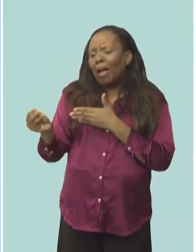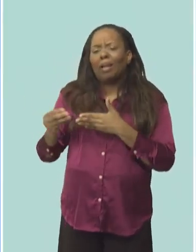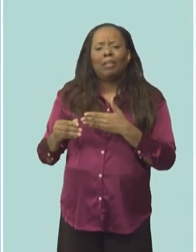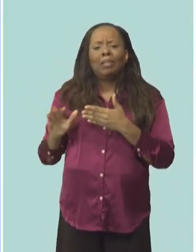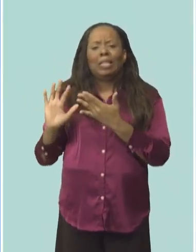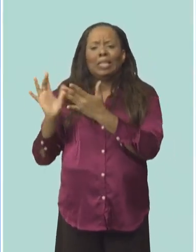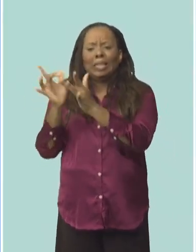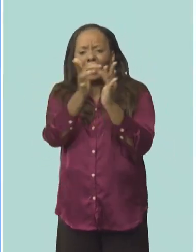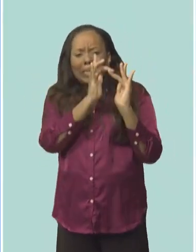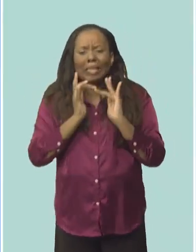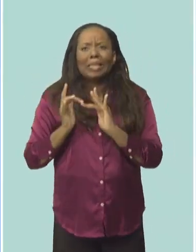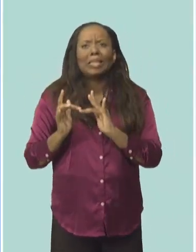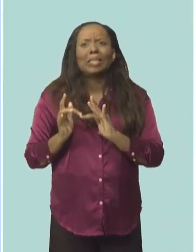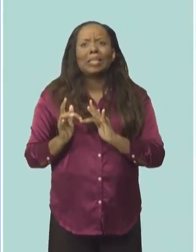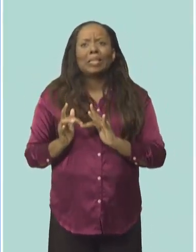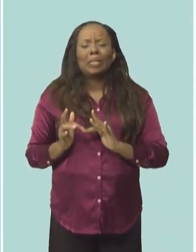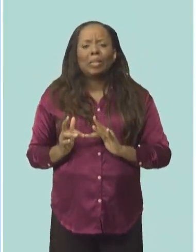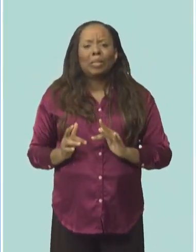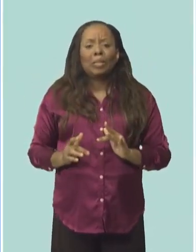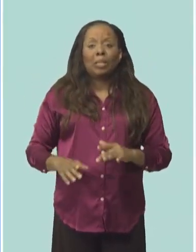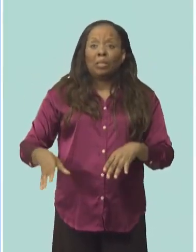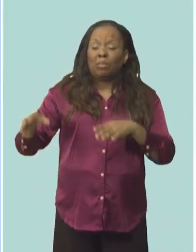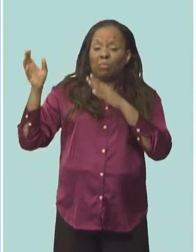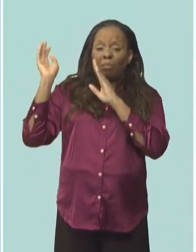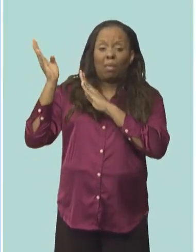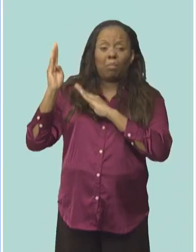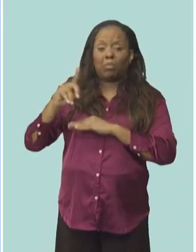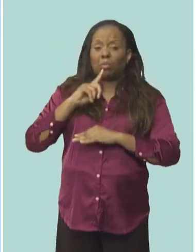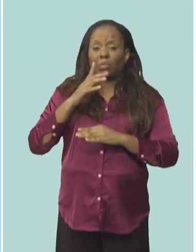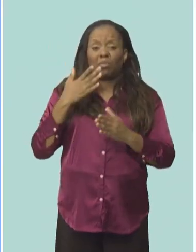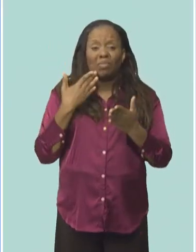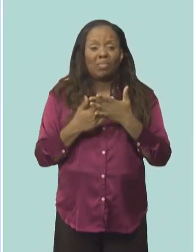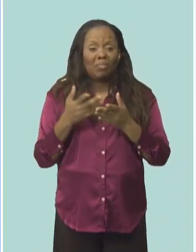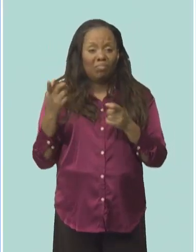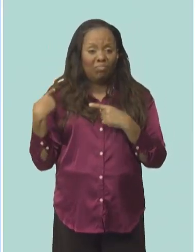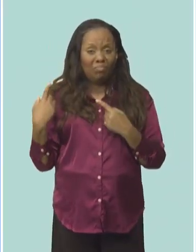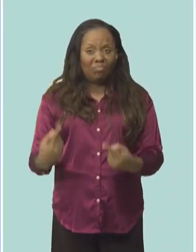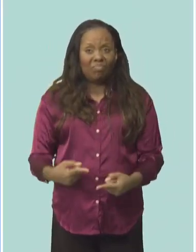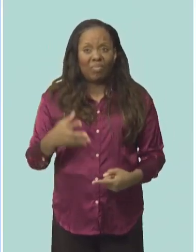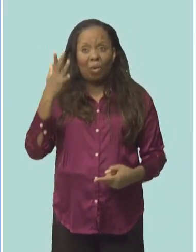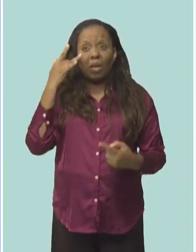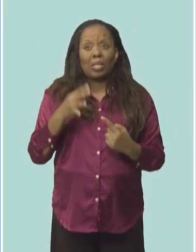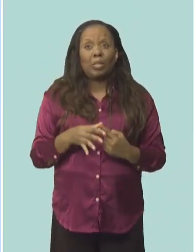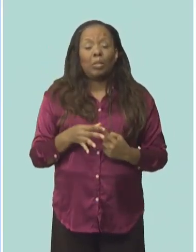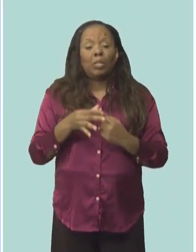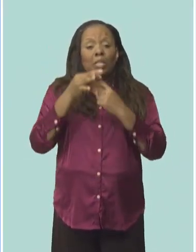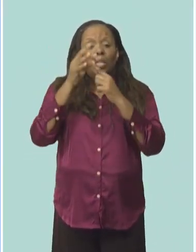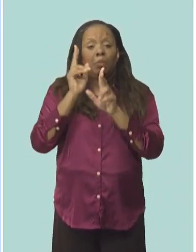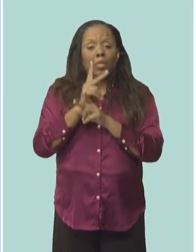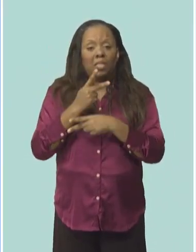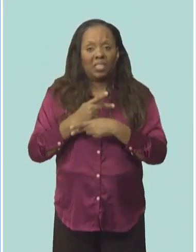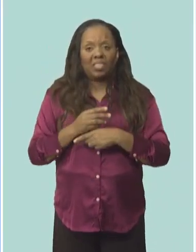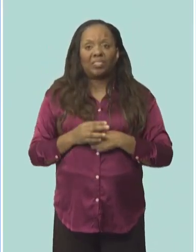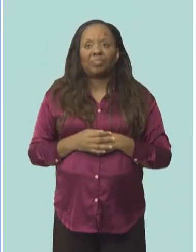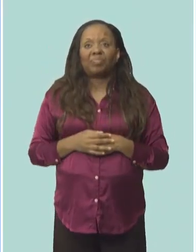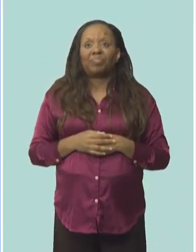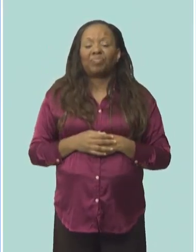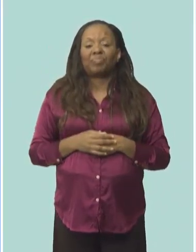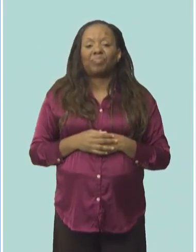connections. Osha San says Bahamas has done well because of their unique products. We have a local Bahamian